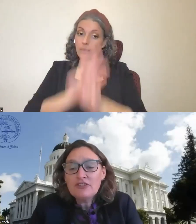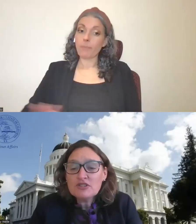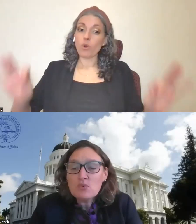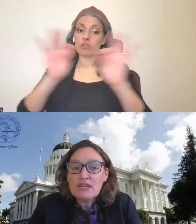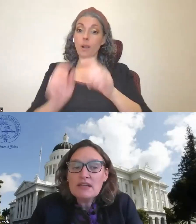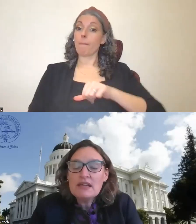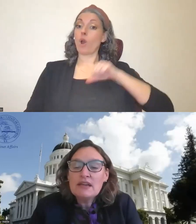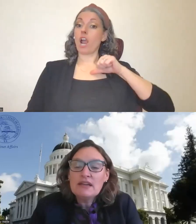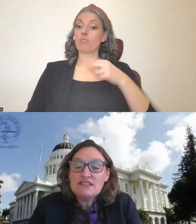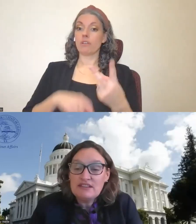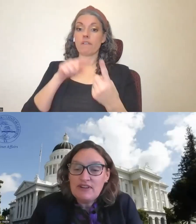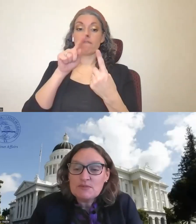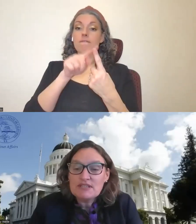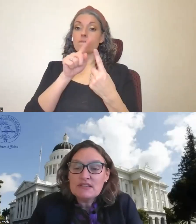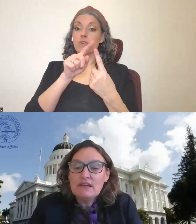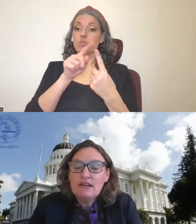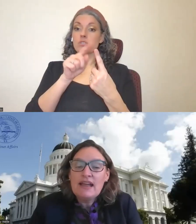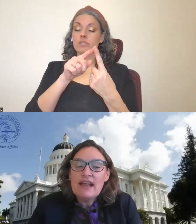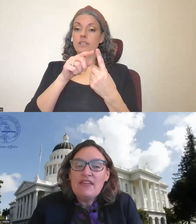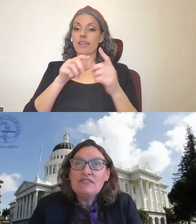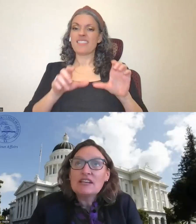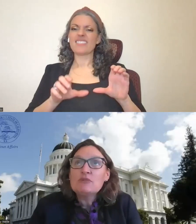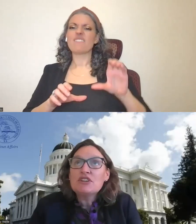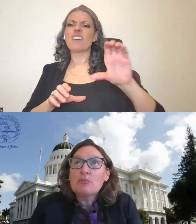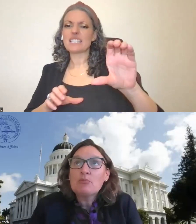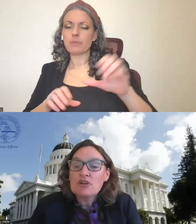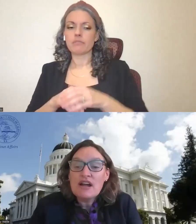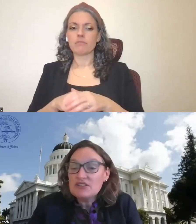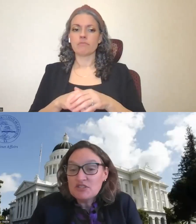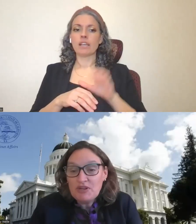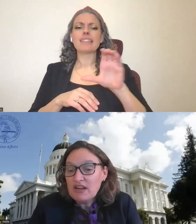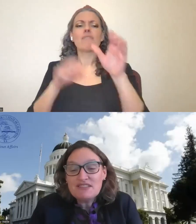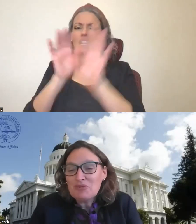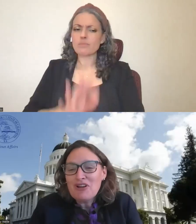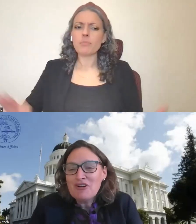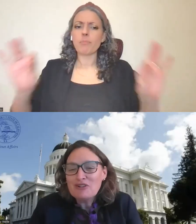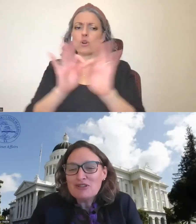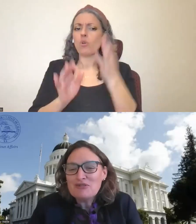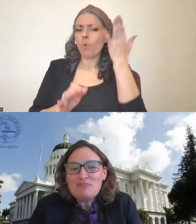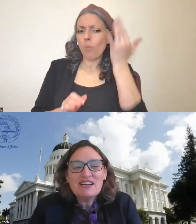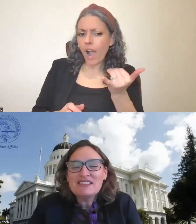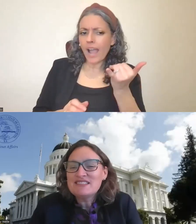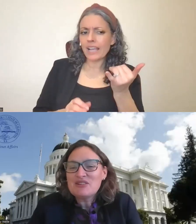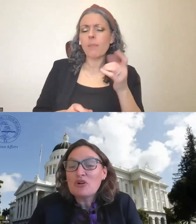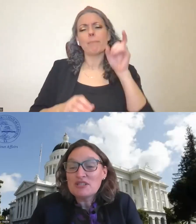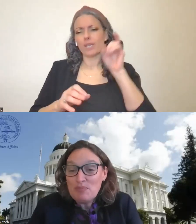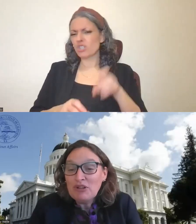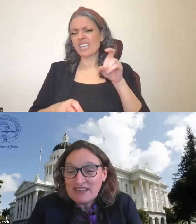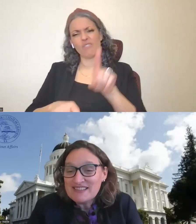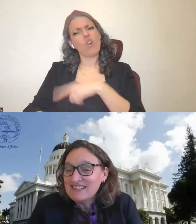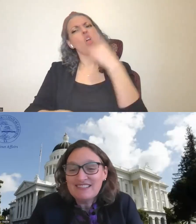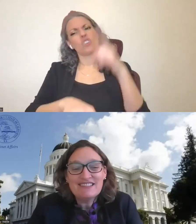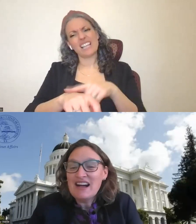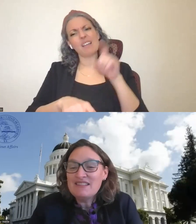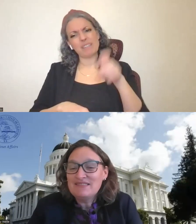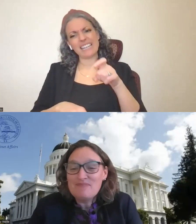The first one is the investments. And the investments are important not just because they were long overdue and because the word is